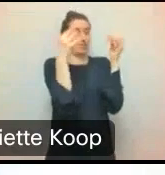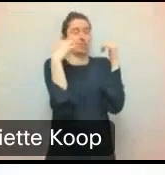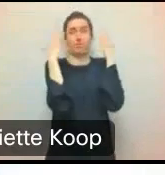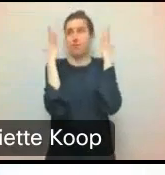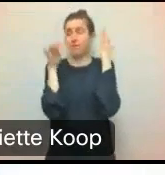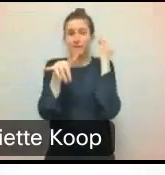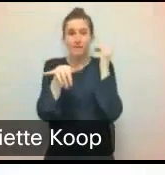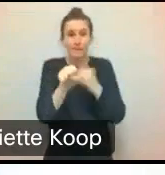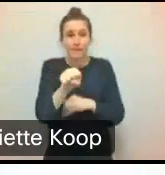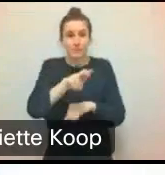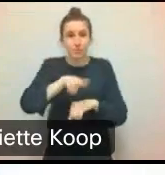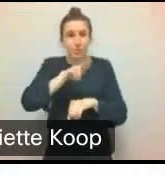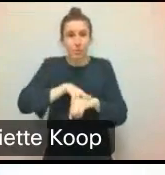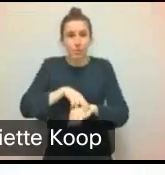that